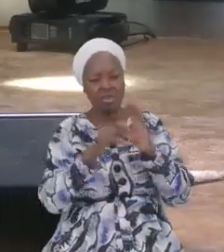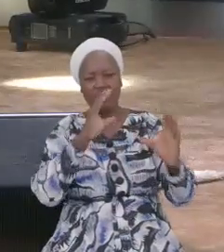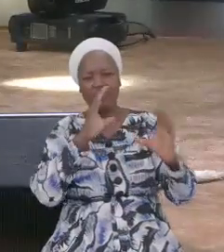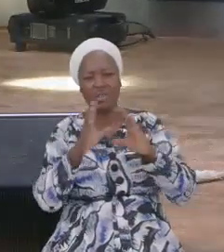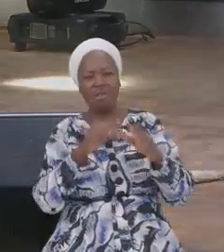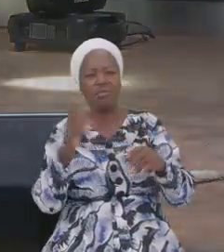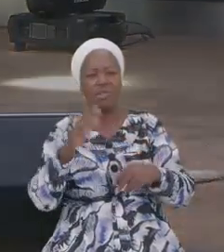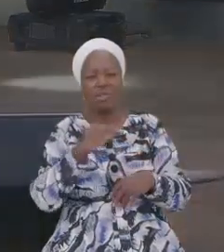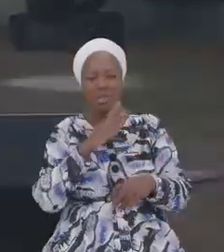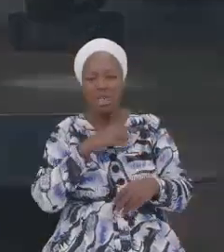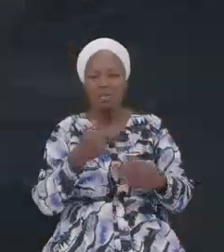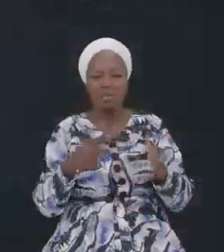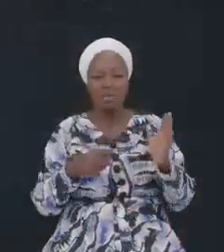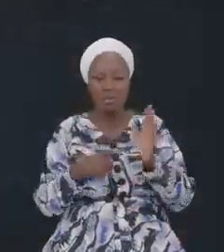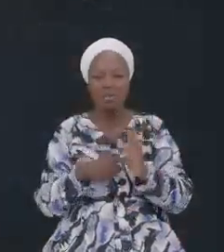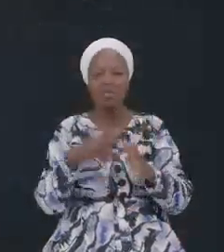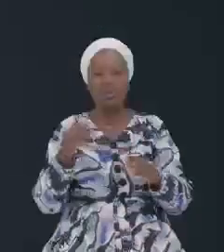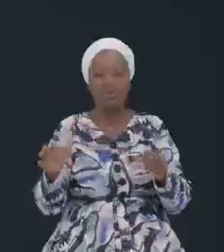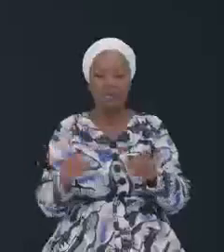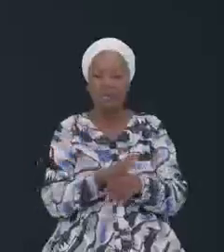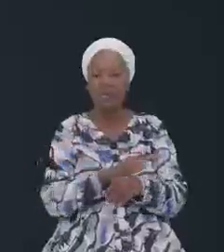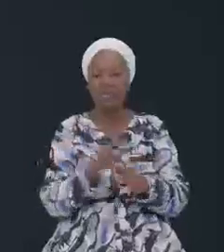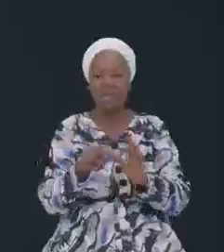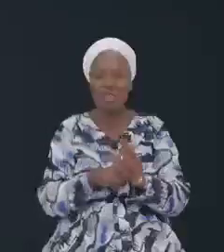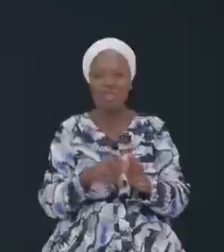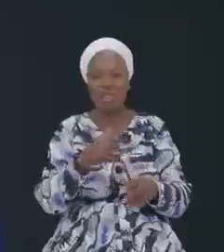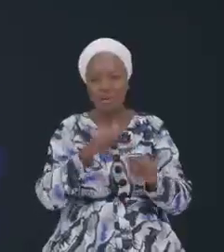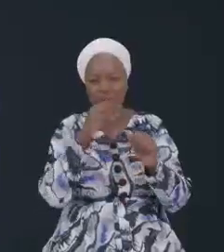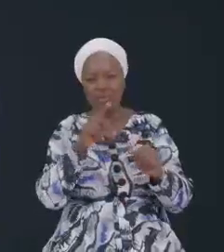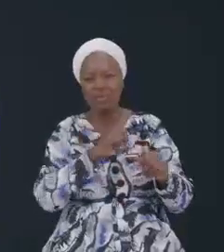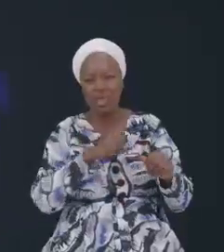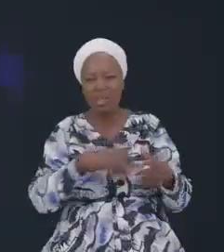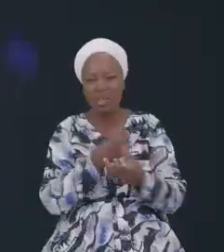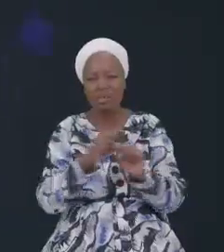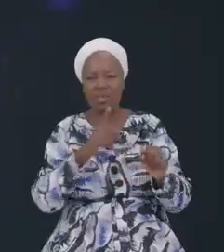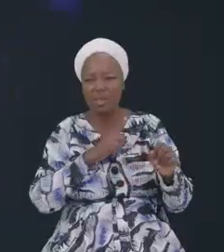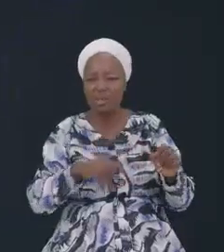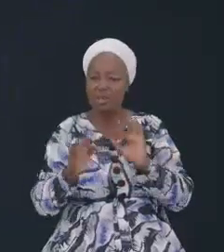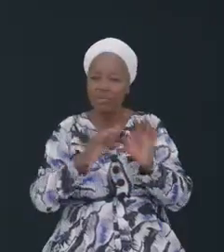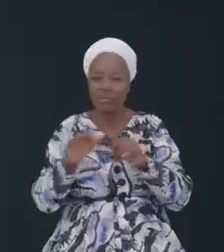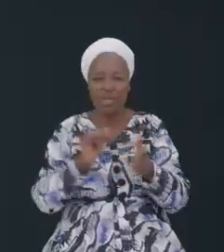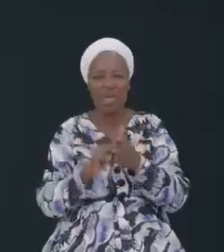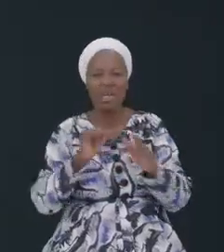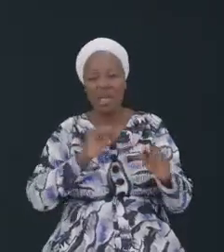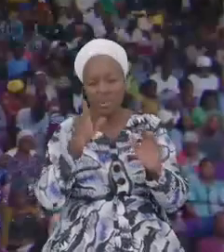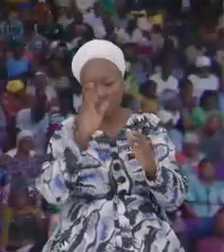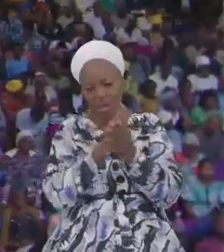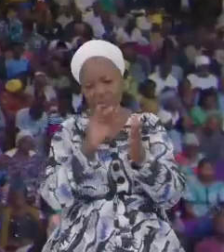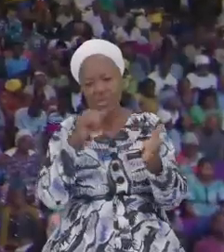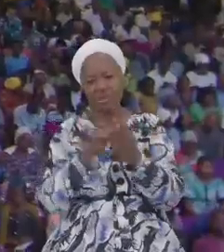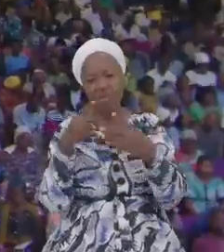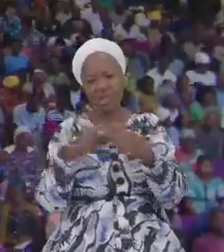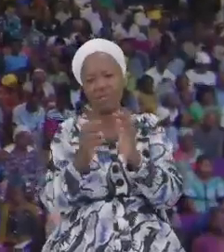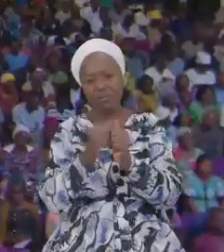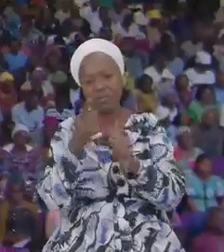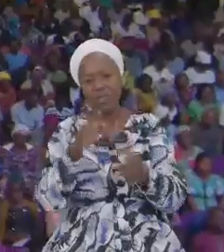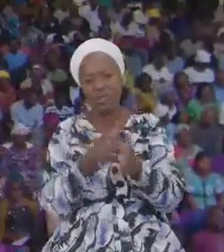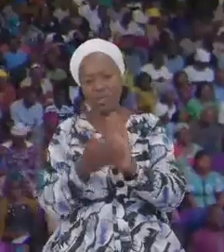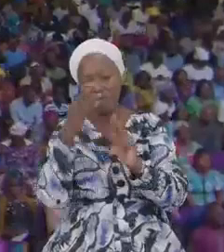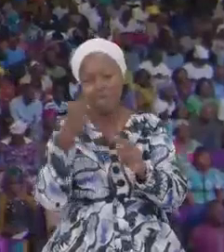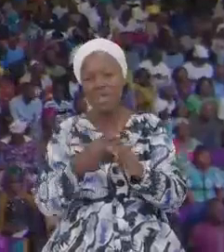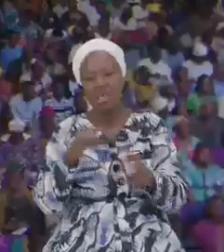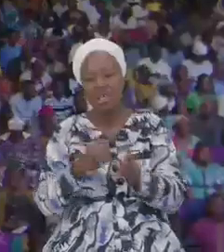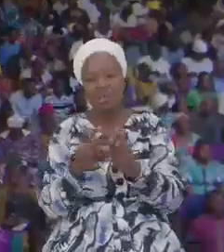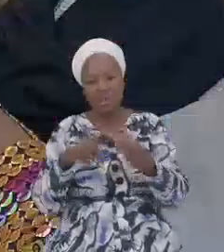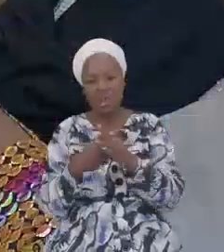the fullness of the blessing of the salvation of the Lord. I believe it will start from you. I said it will start from